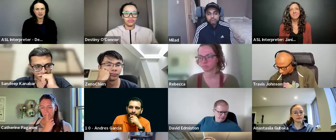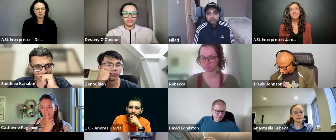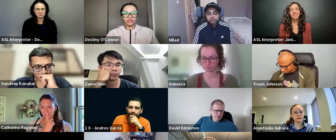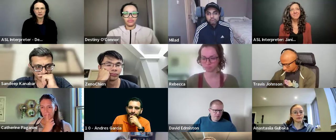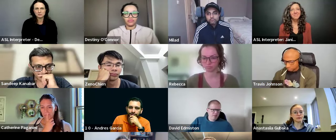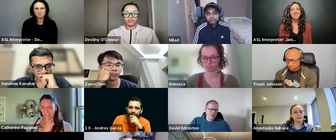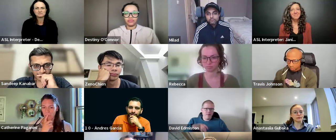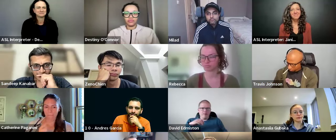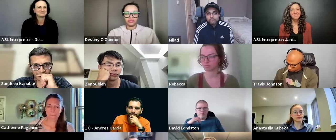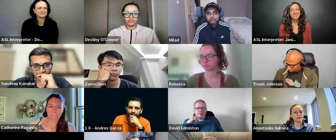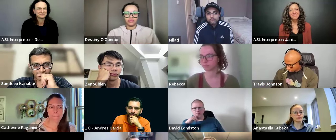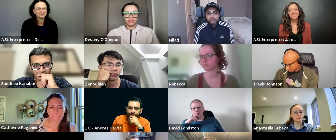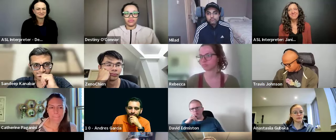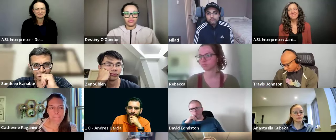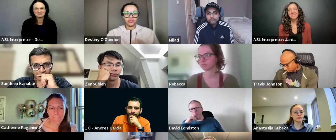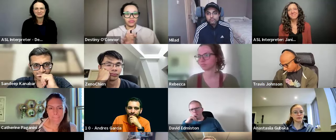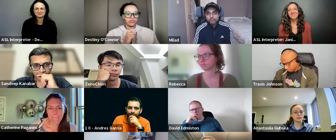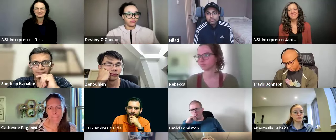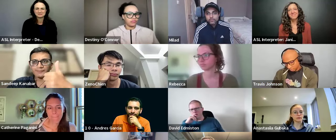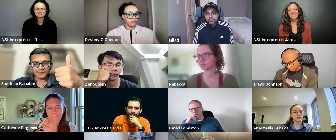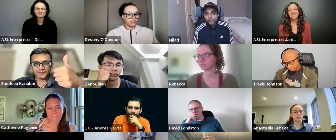Sandeep saying yes, big thumbs up.